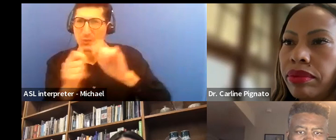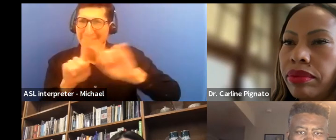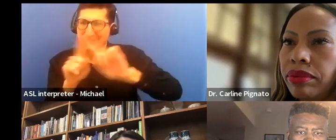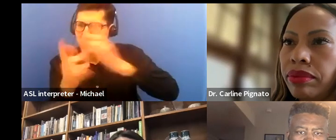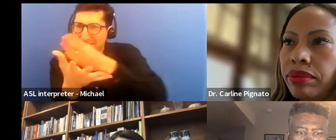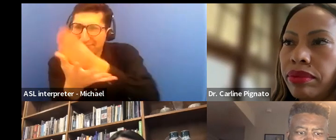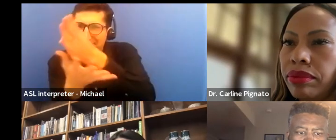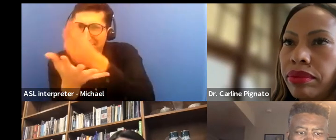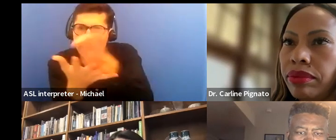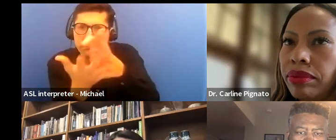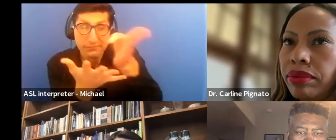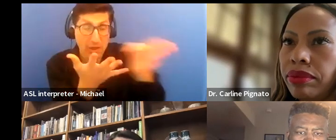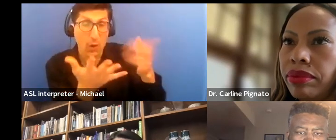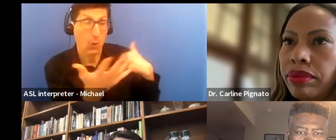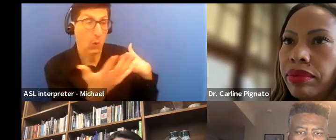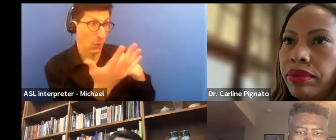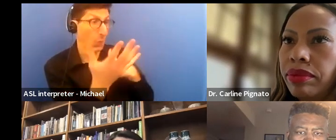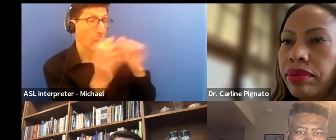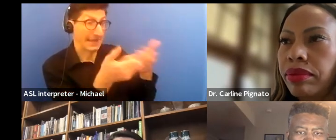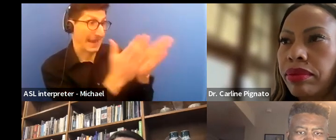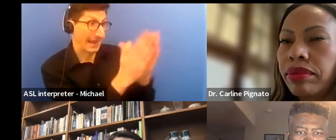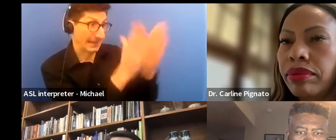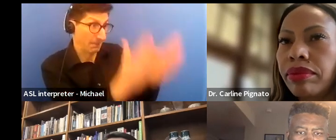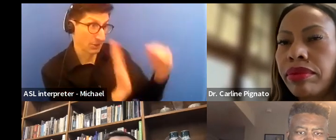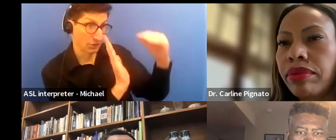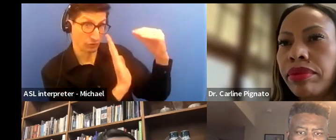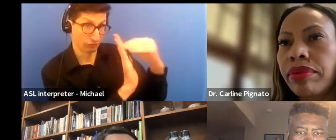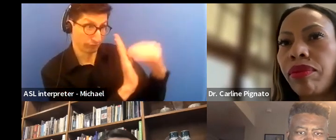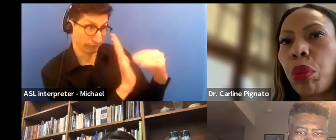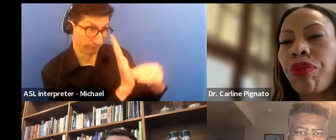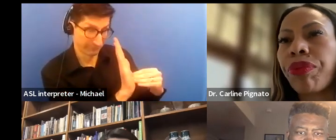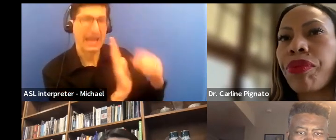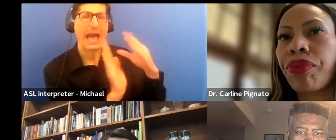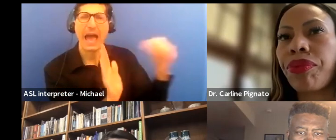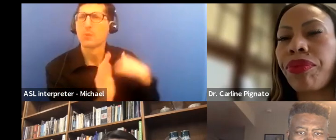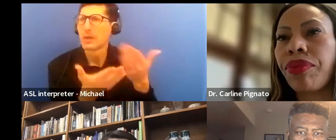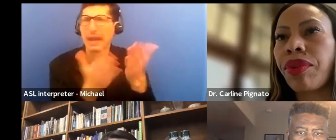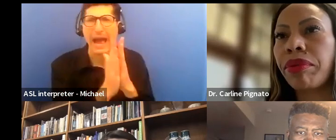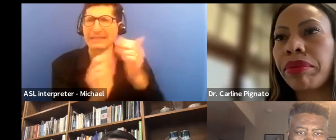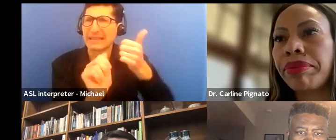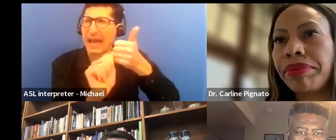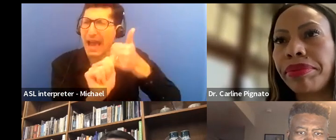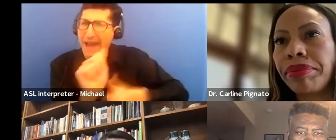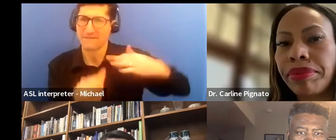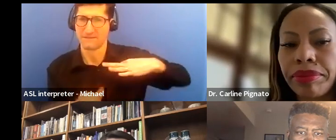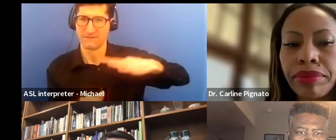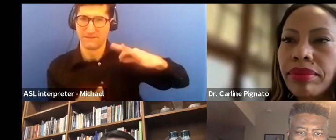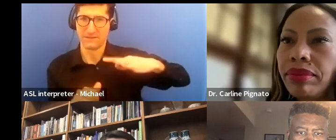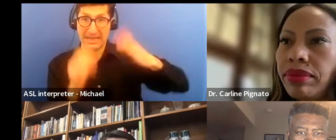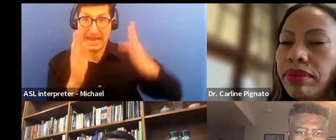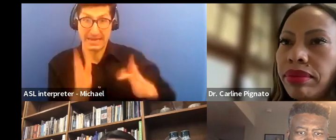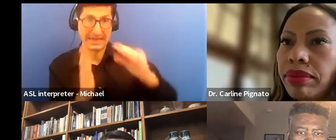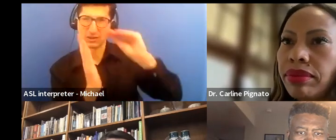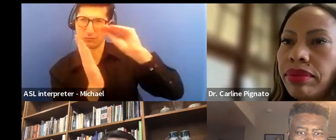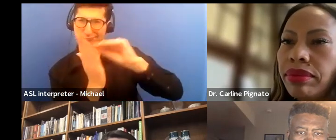ask them to list those points. And we ask every candidate to list those points, right? So that we can be fair